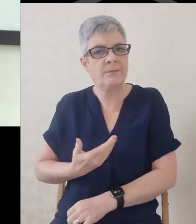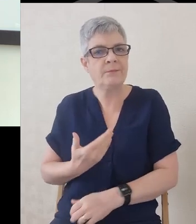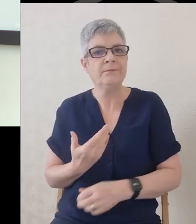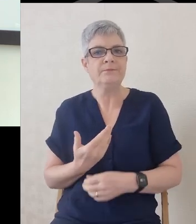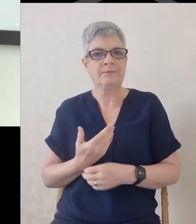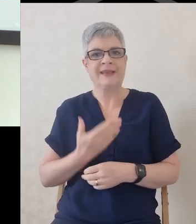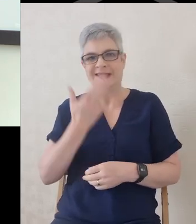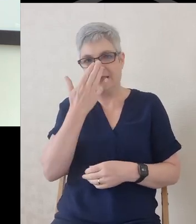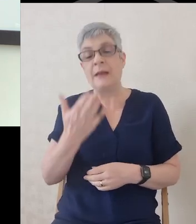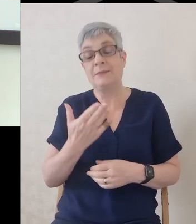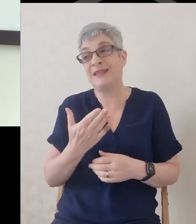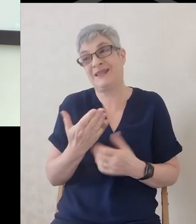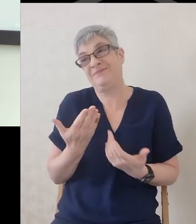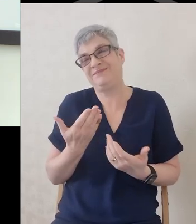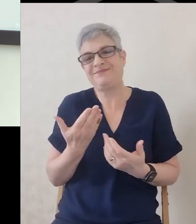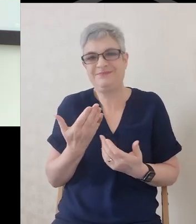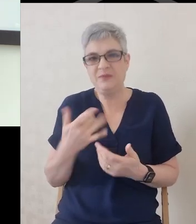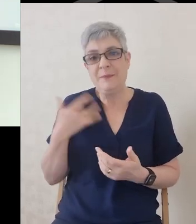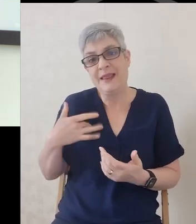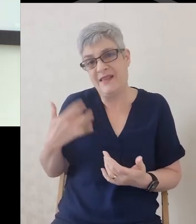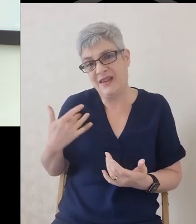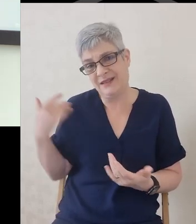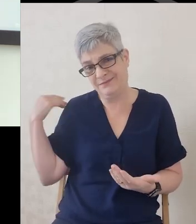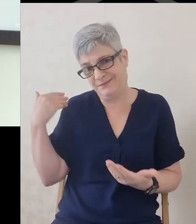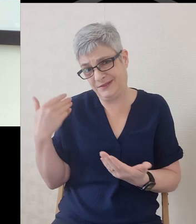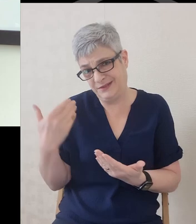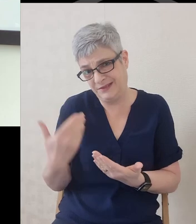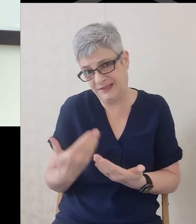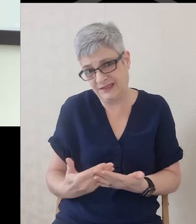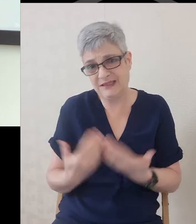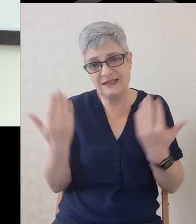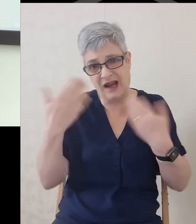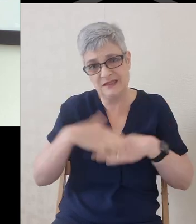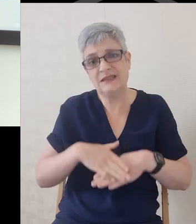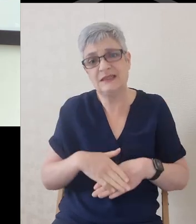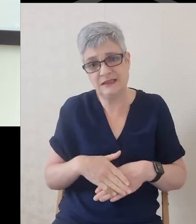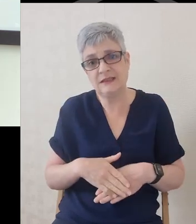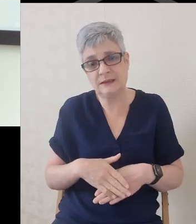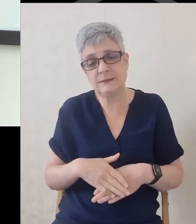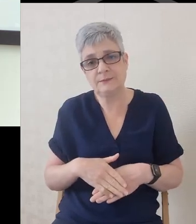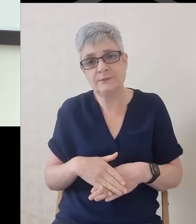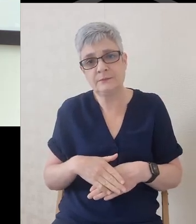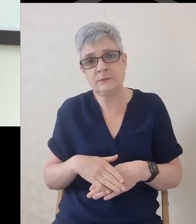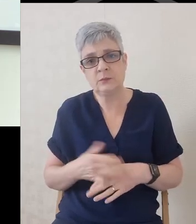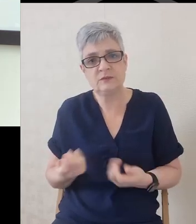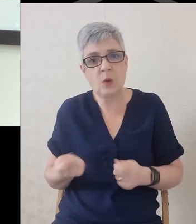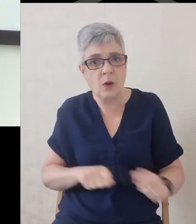Seems, Lord, that we've been living in days of darkness, locked up,